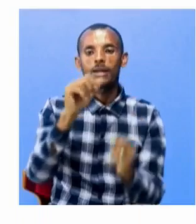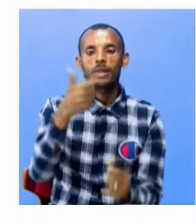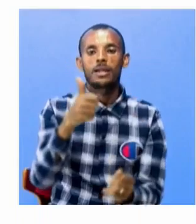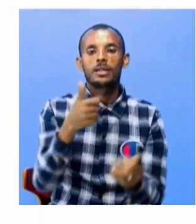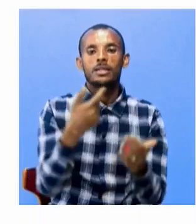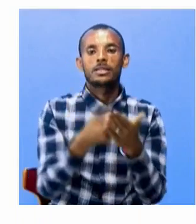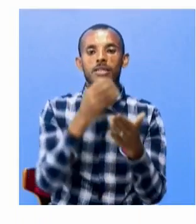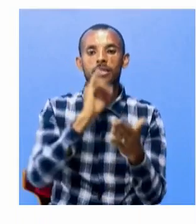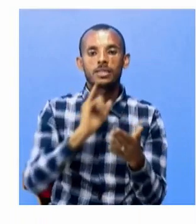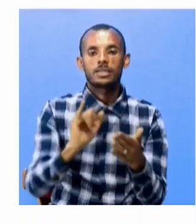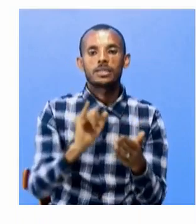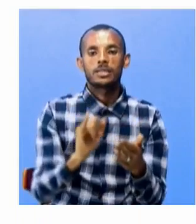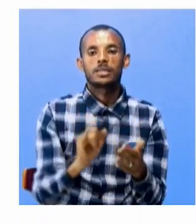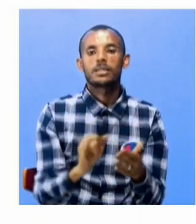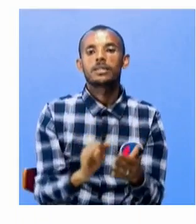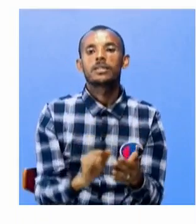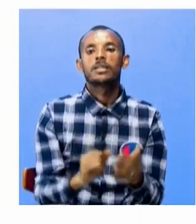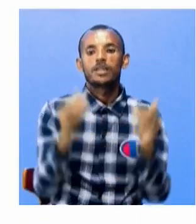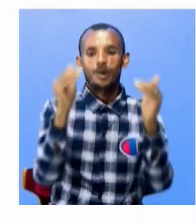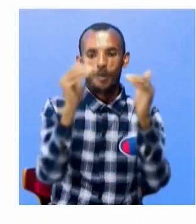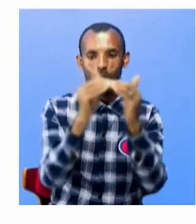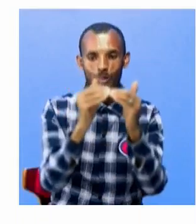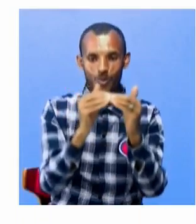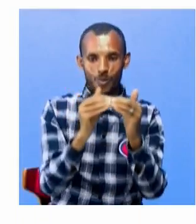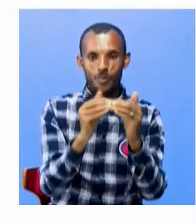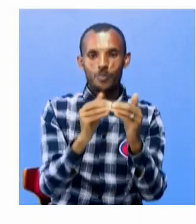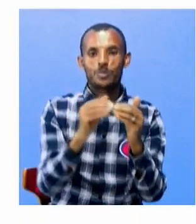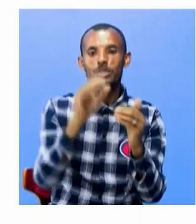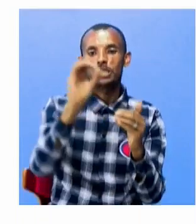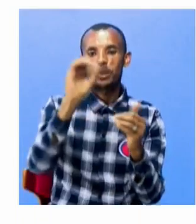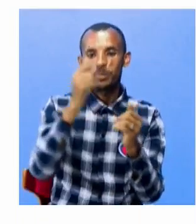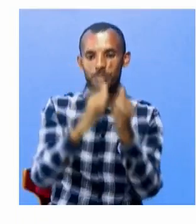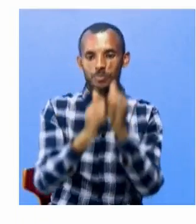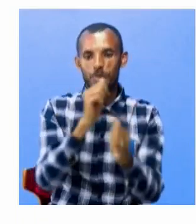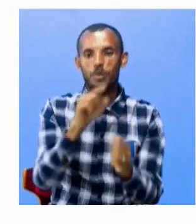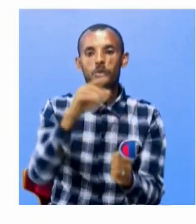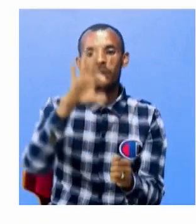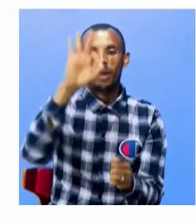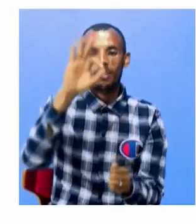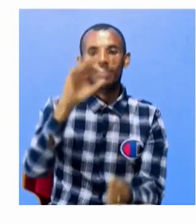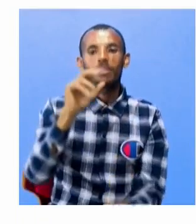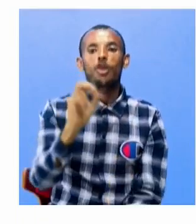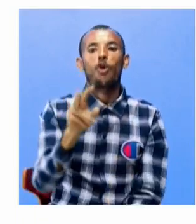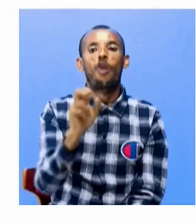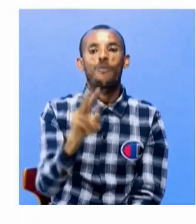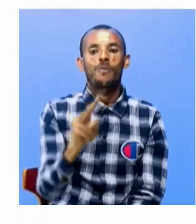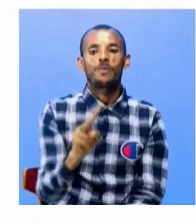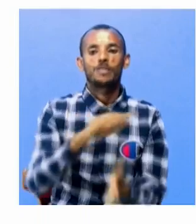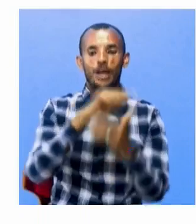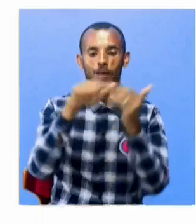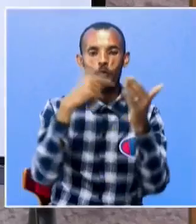120 over 10. Cancel out, you will have 12 Therefore,